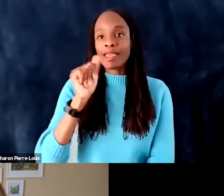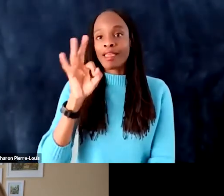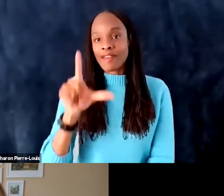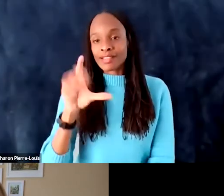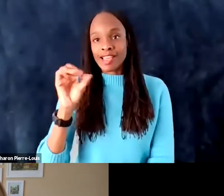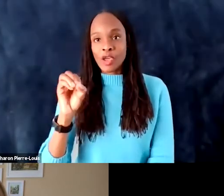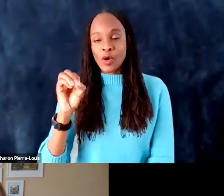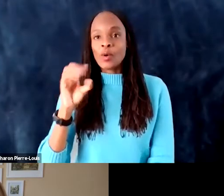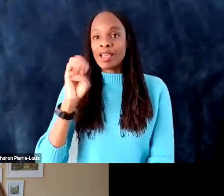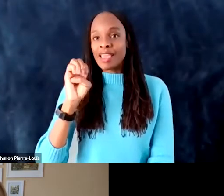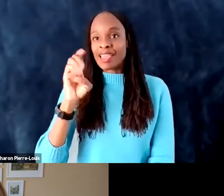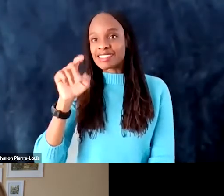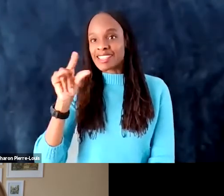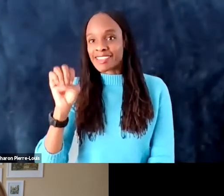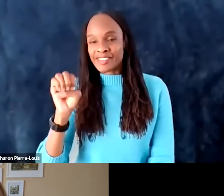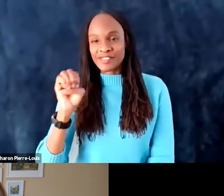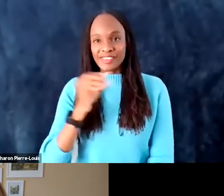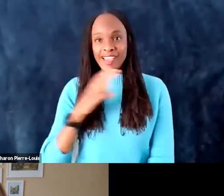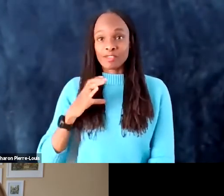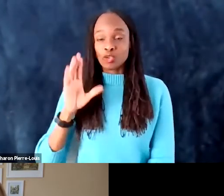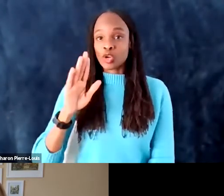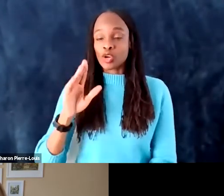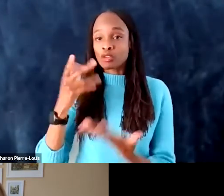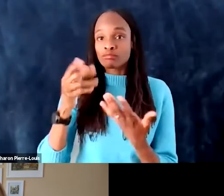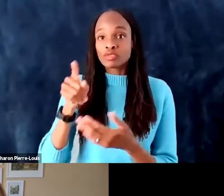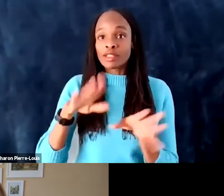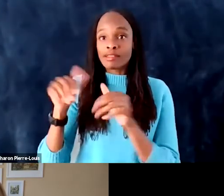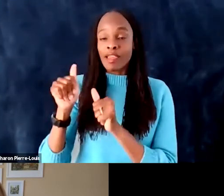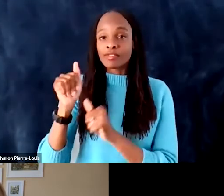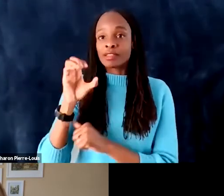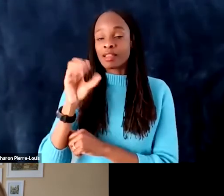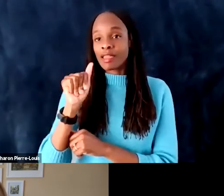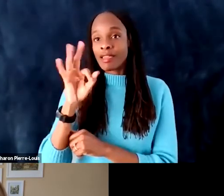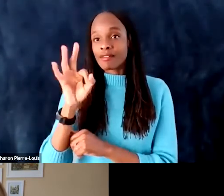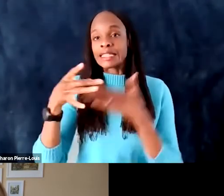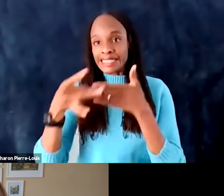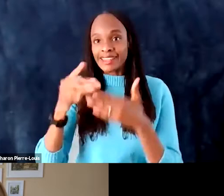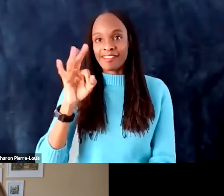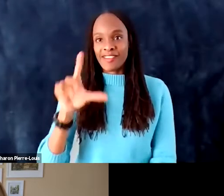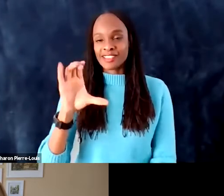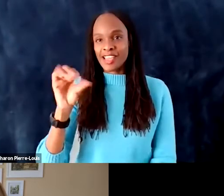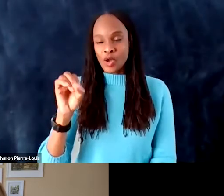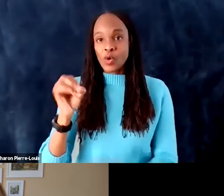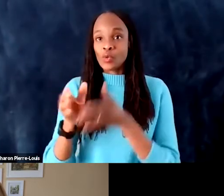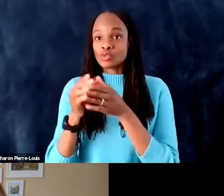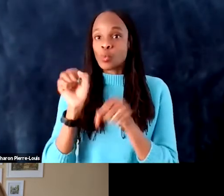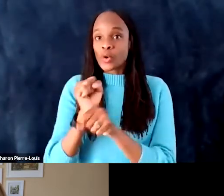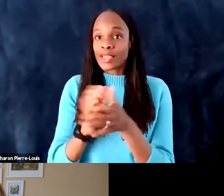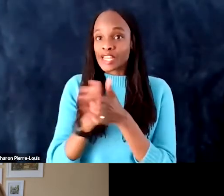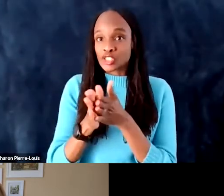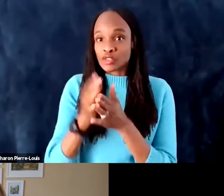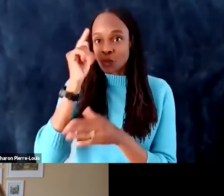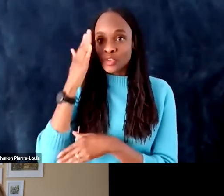Executive Council. Liz's portfolio, which includes leading the AFL-CIO's technology and future of work initiatives, is large